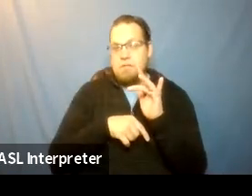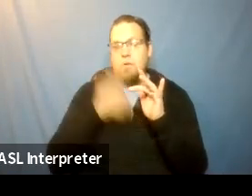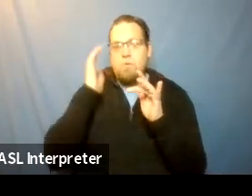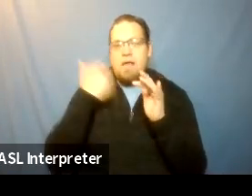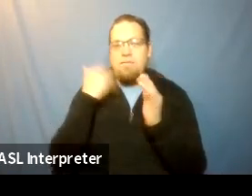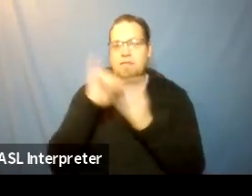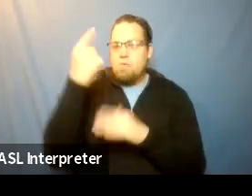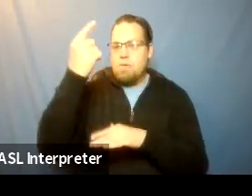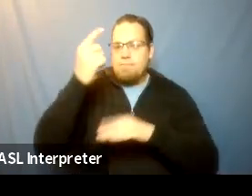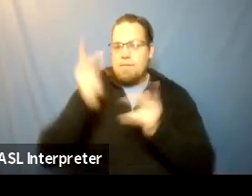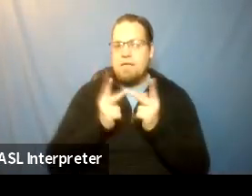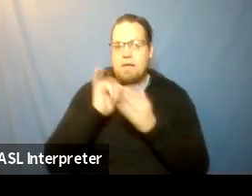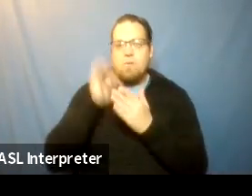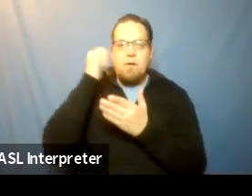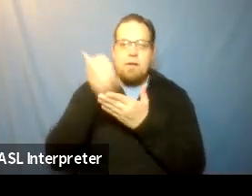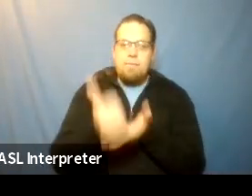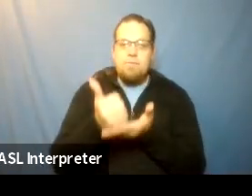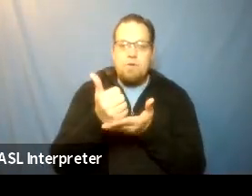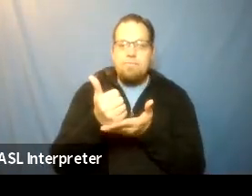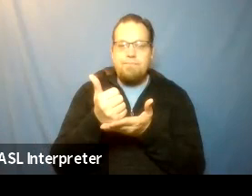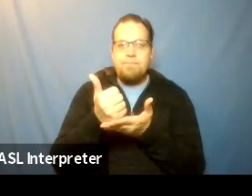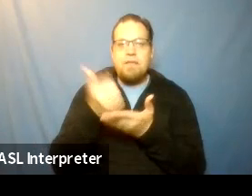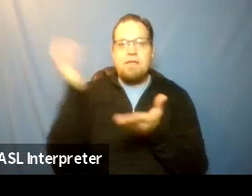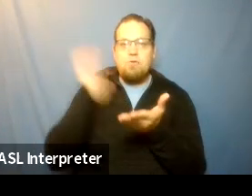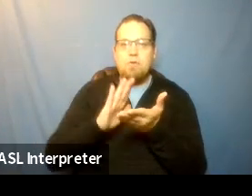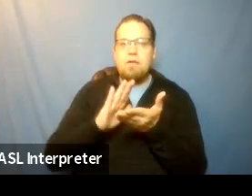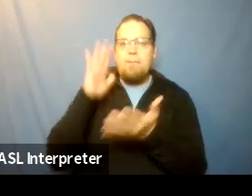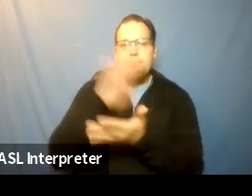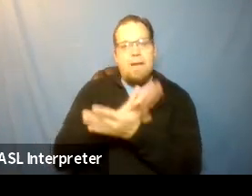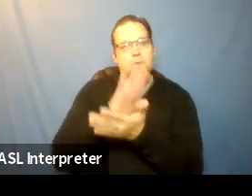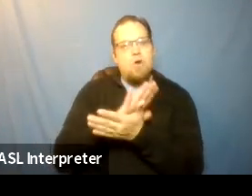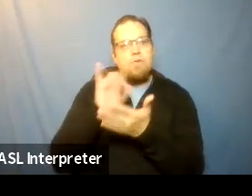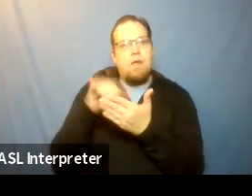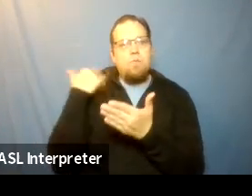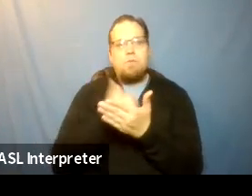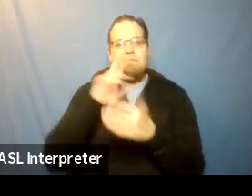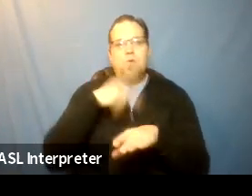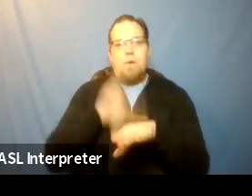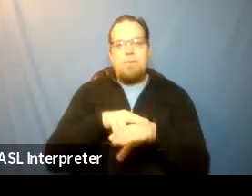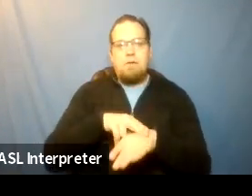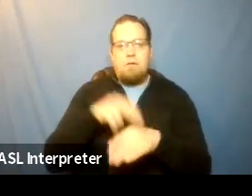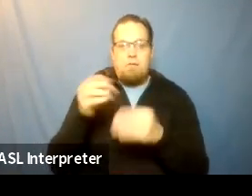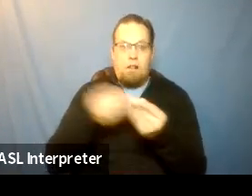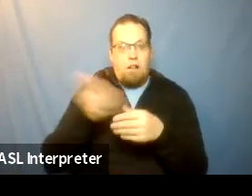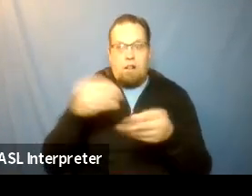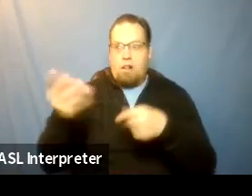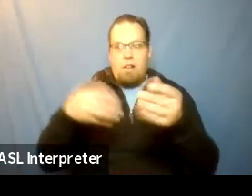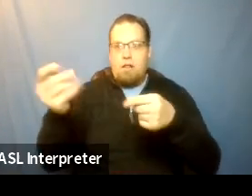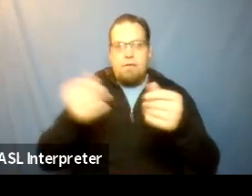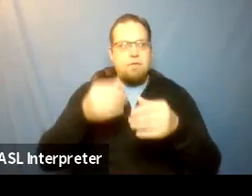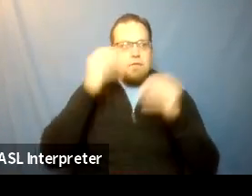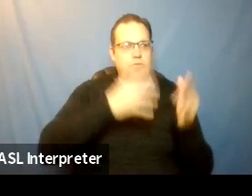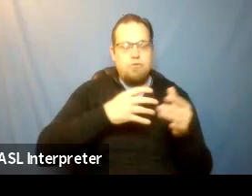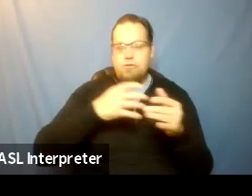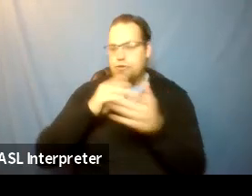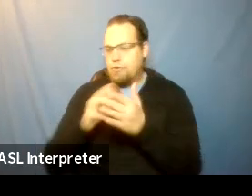helpful. It also decreases on the amount of paper that we would be normally kind of shuffling back and forth between teachers and